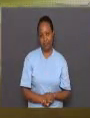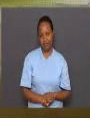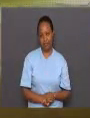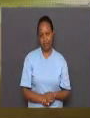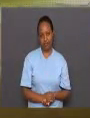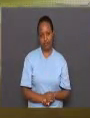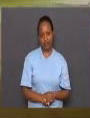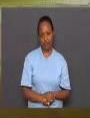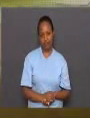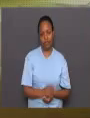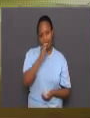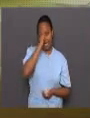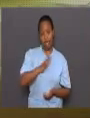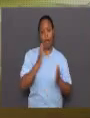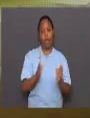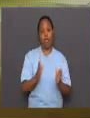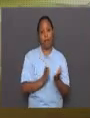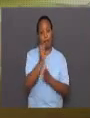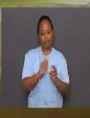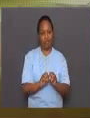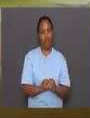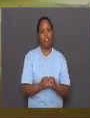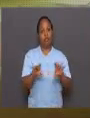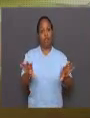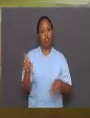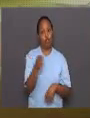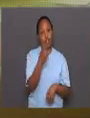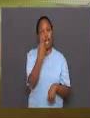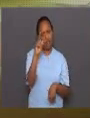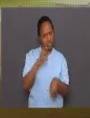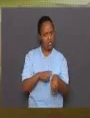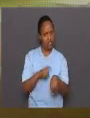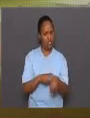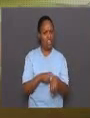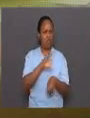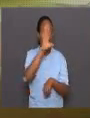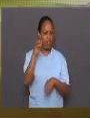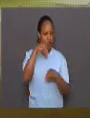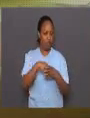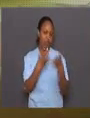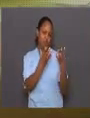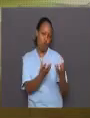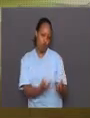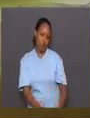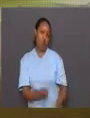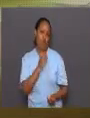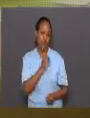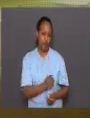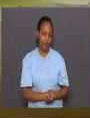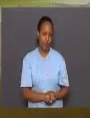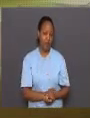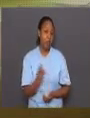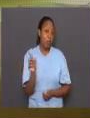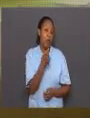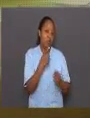While the spread of human rights has sometimes been slow in Africa, it is